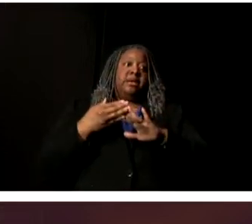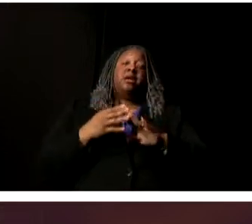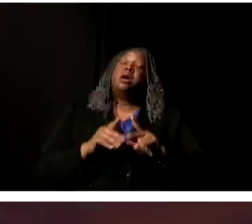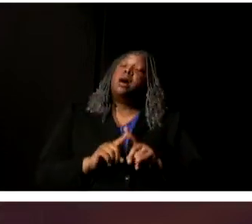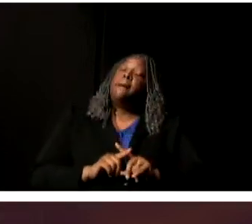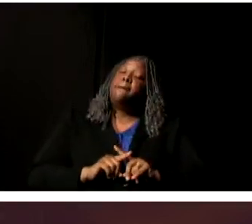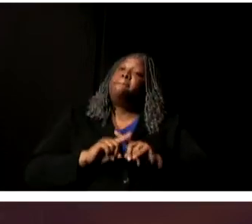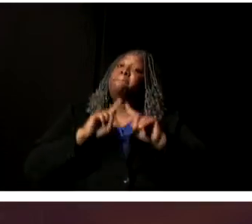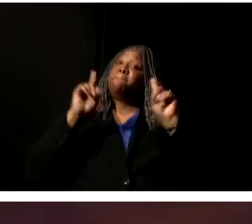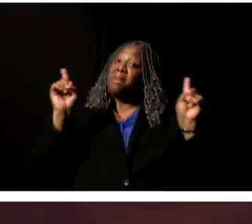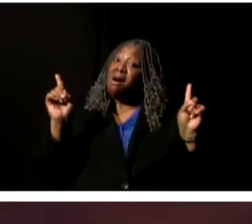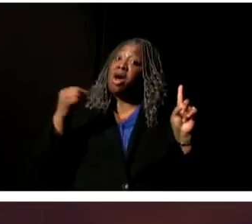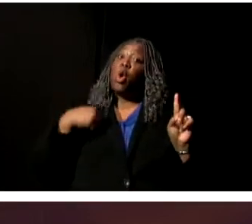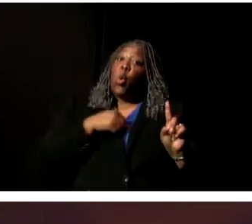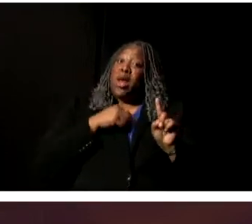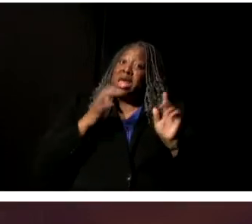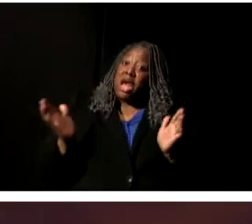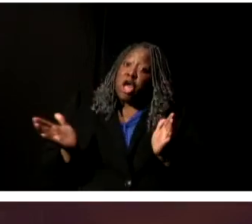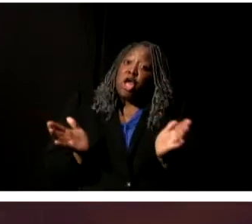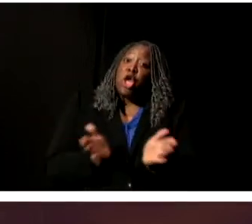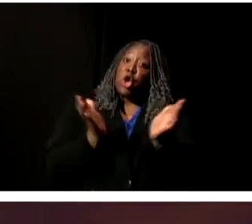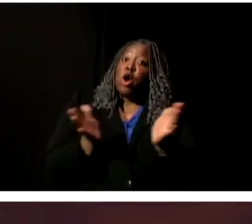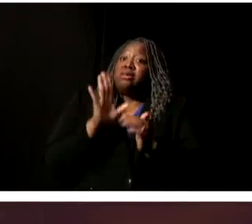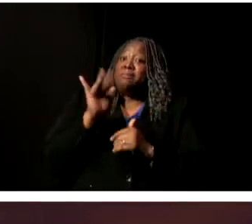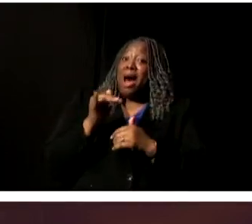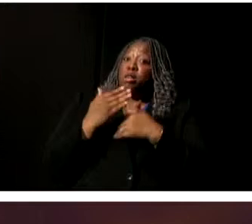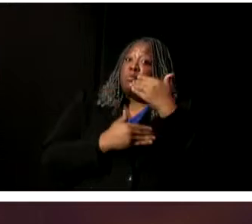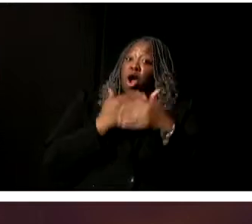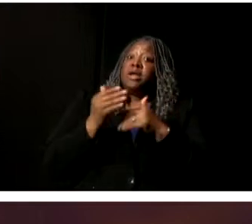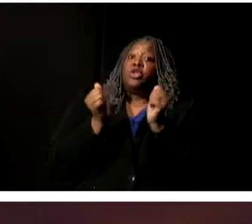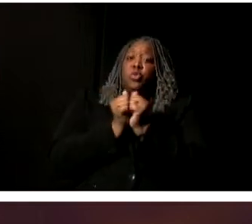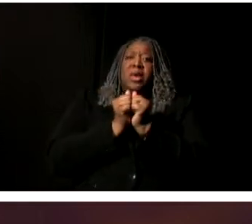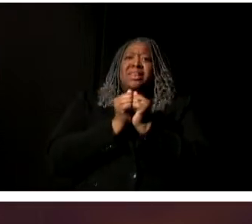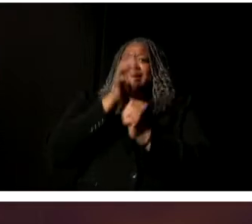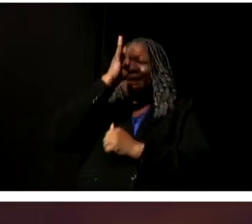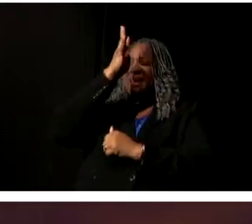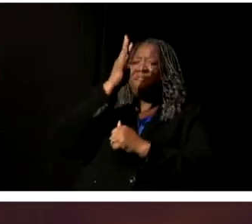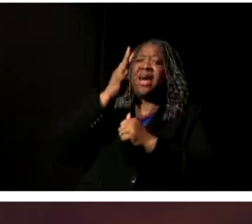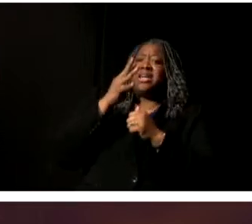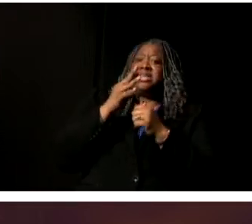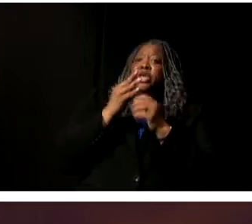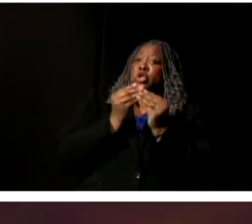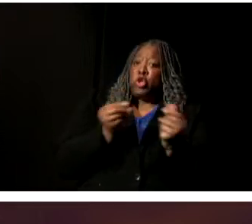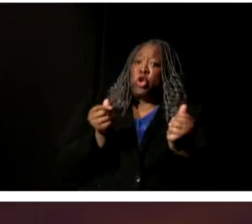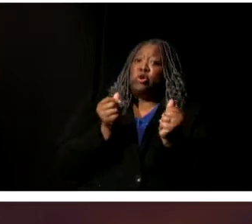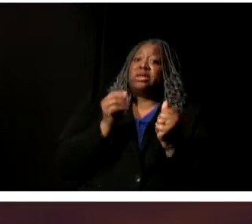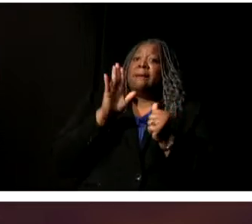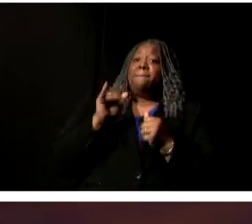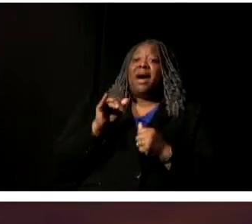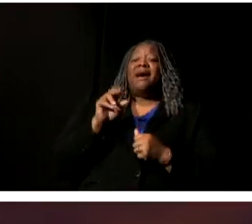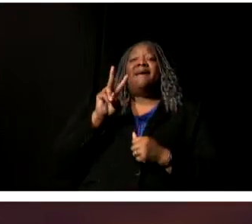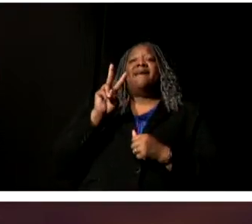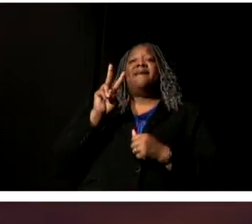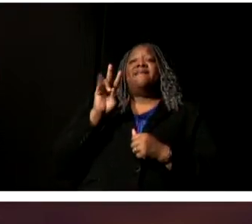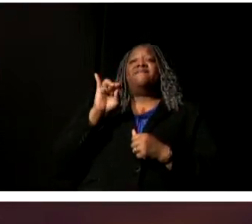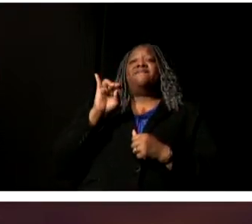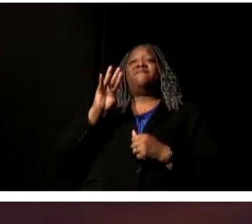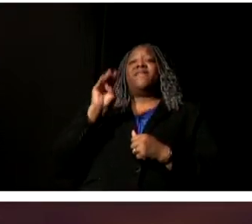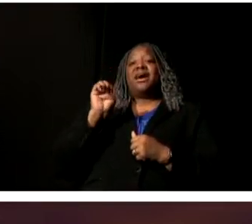But we are encouraged by our progress with this innovative solution led by Vice Mayor Kathy Webb, and we are